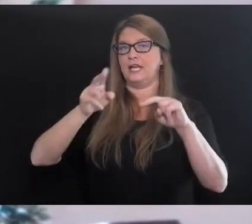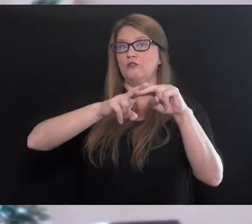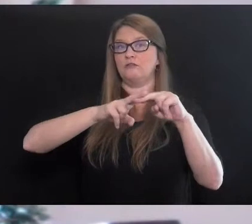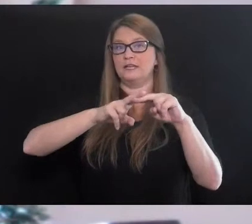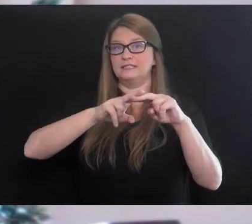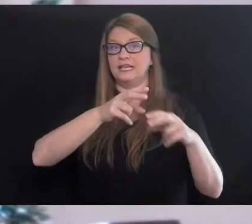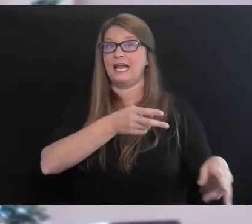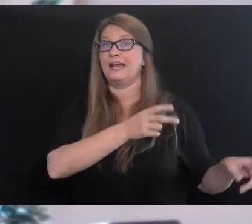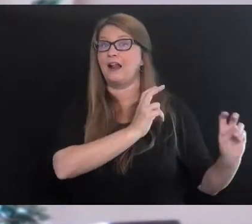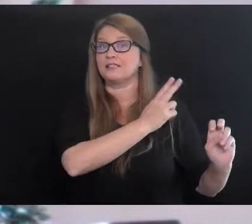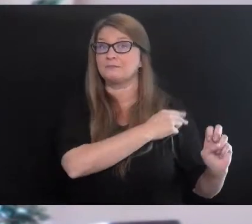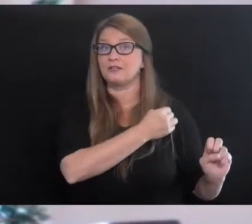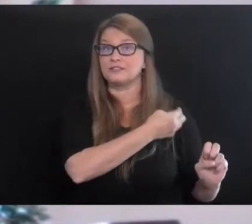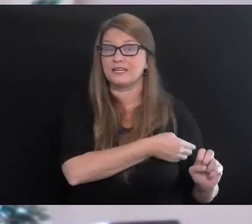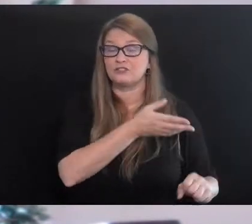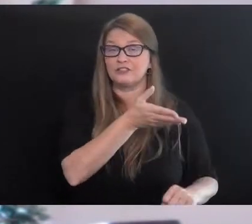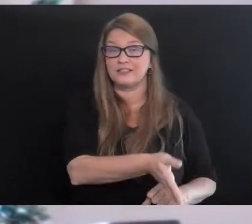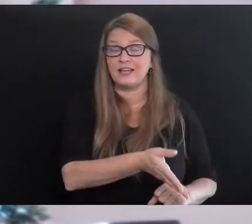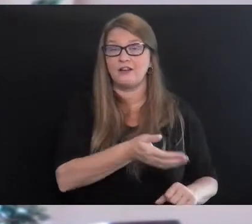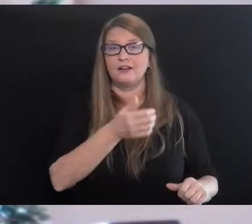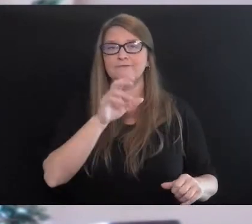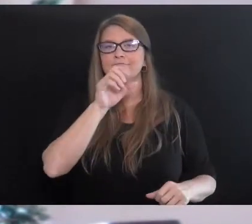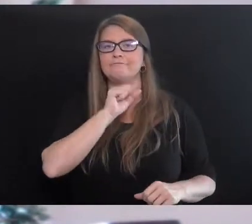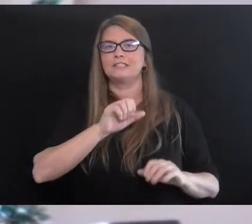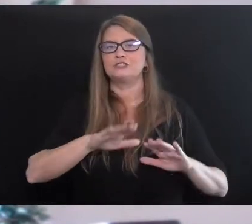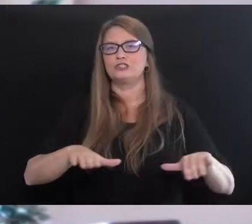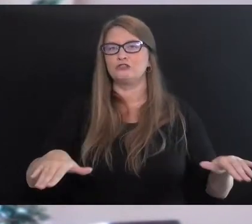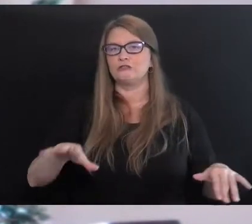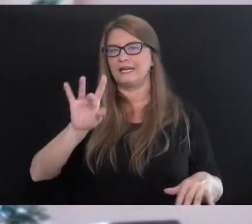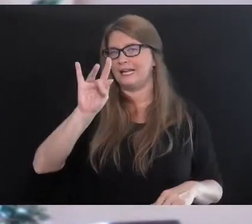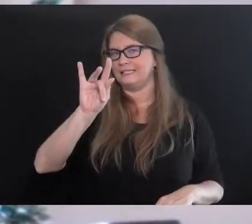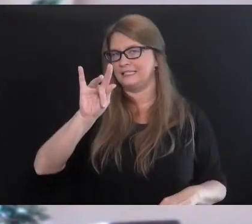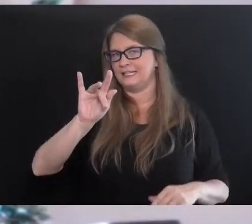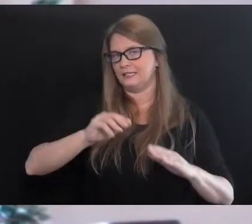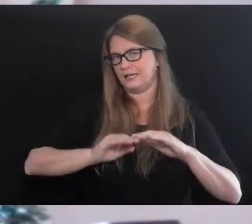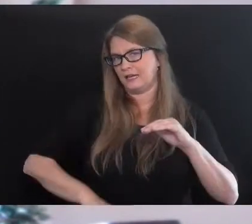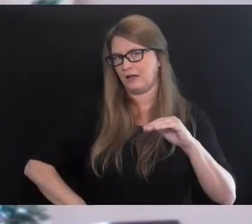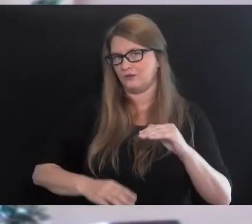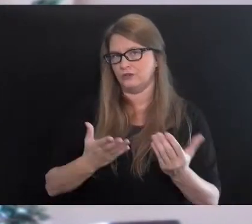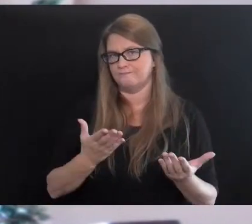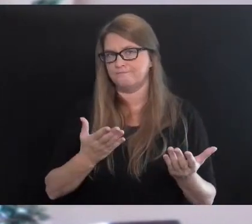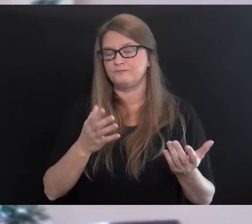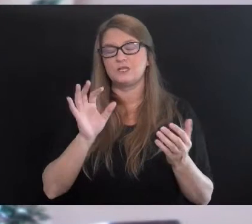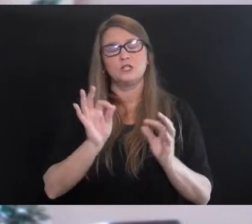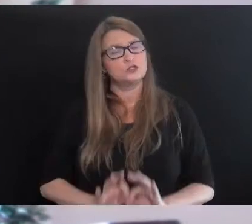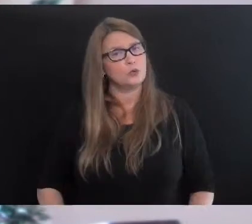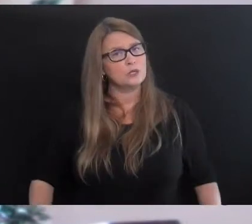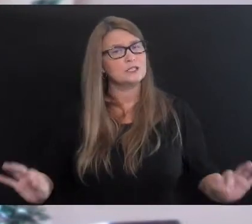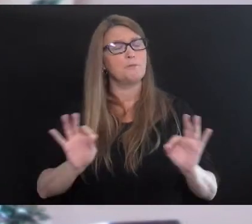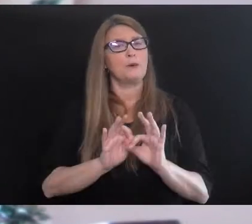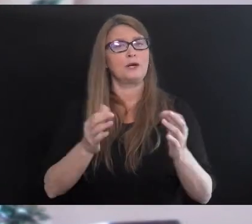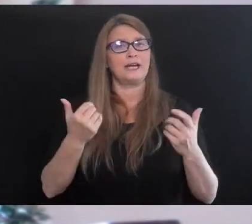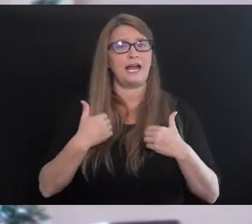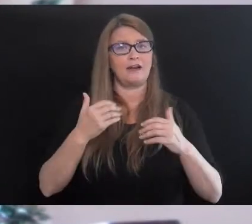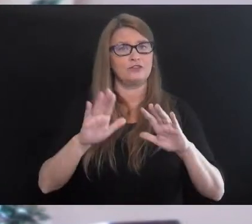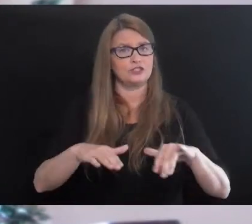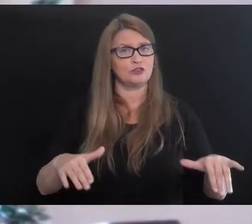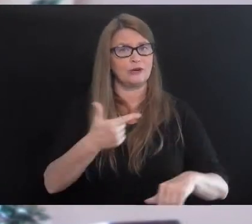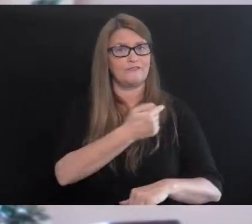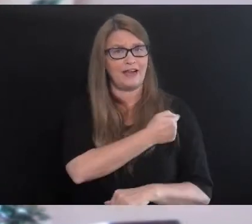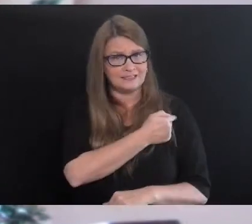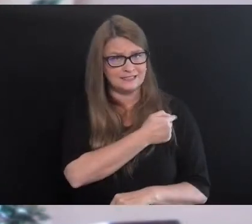that same study in children under 18. So it is so important to get our children vaccinated. It is